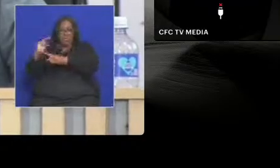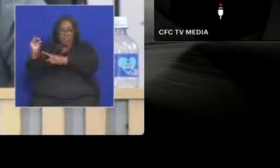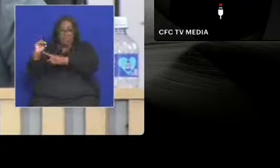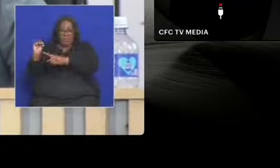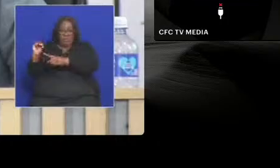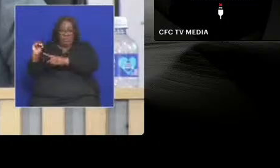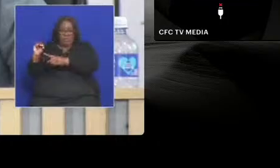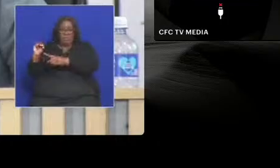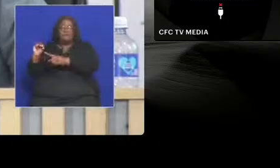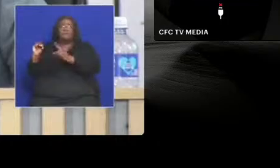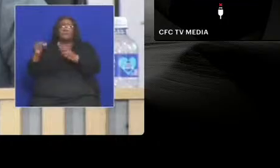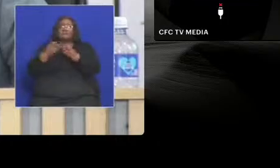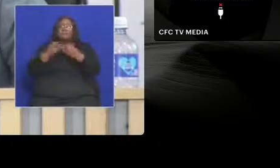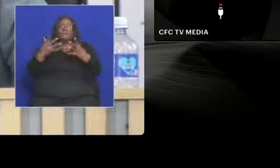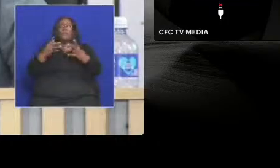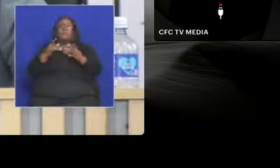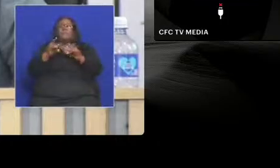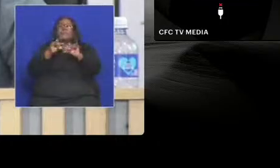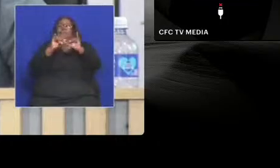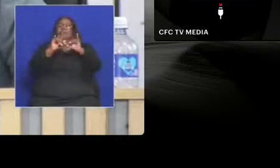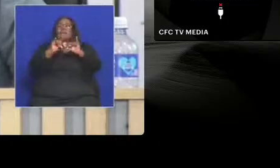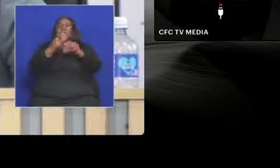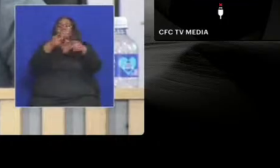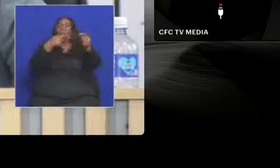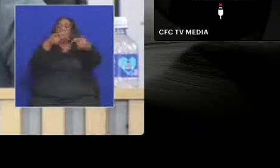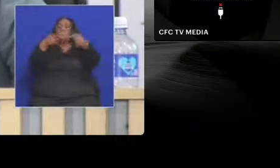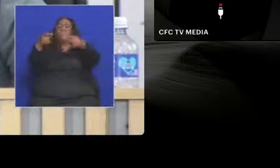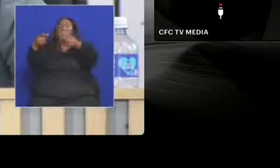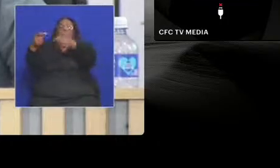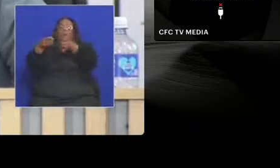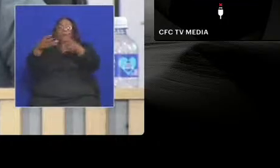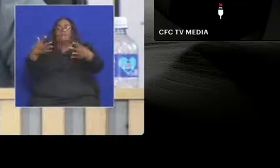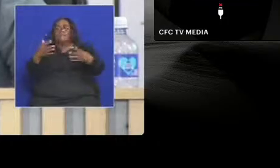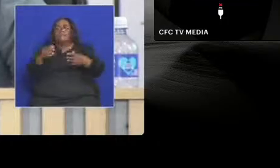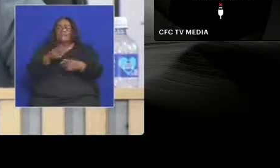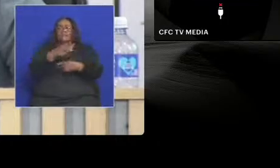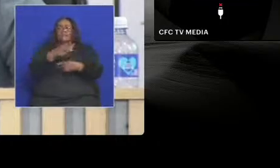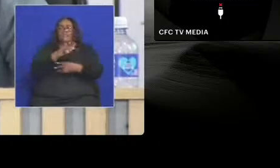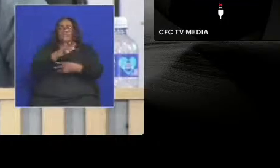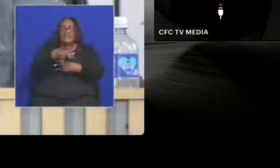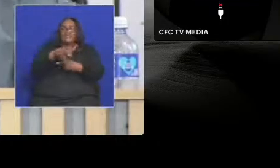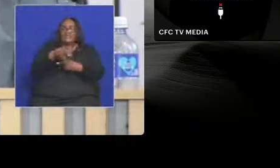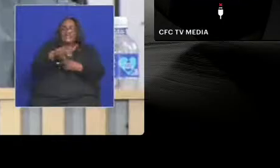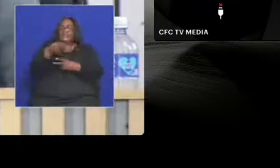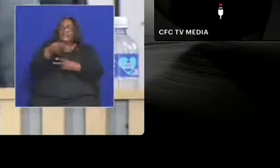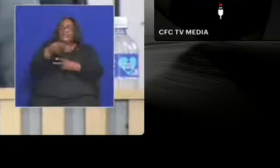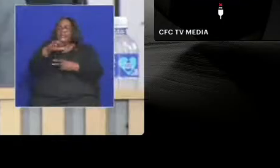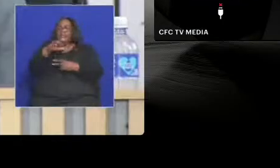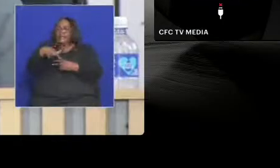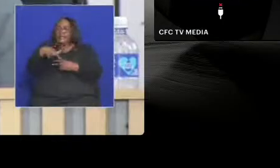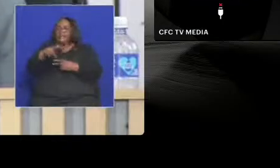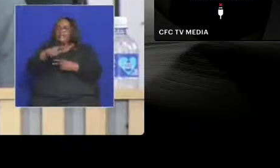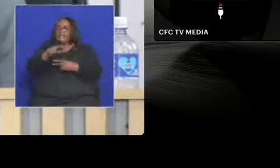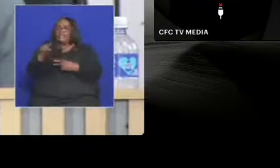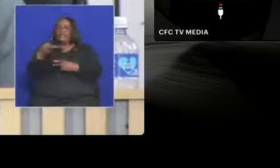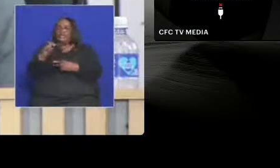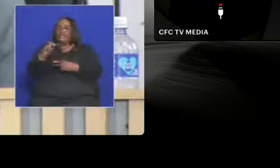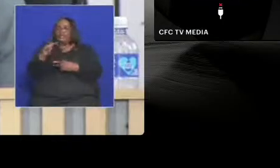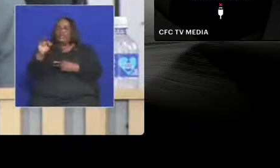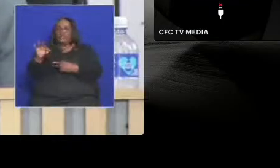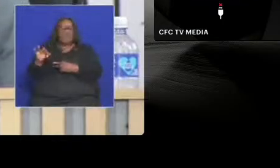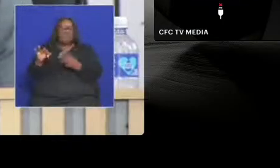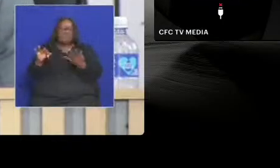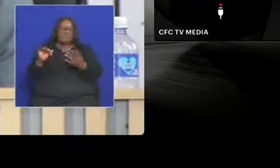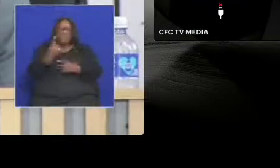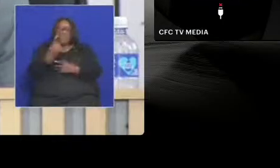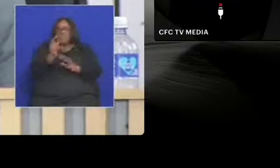many main suppliers over that period, 2018, 19 to 2023, were there? Okay. Yeah, it's only one, but he had